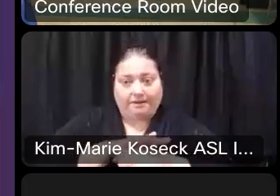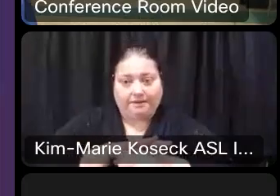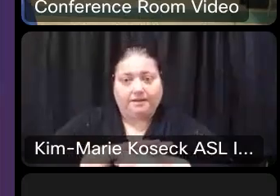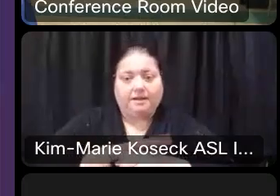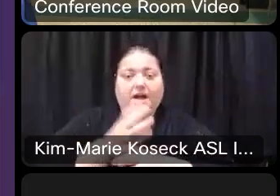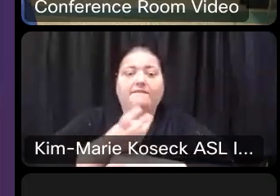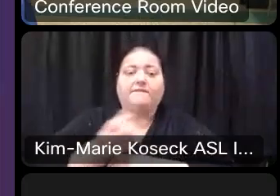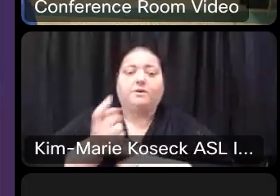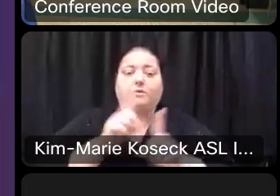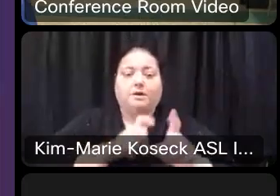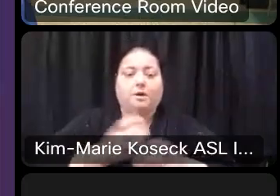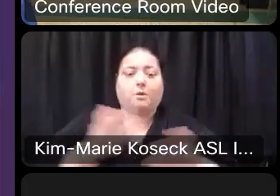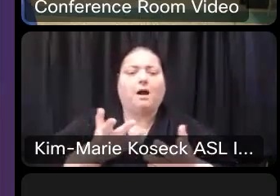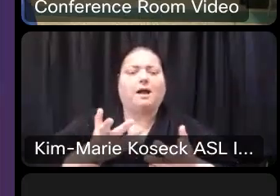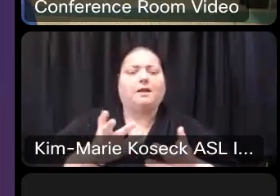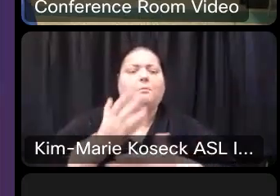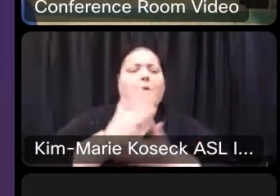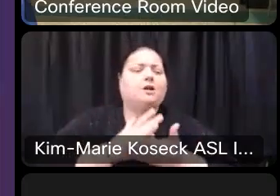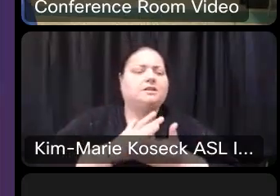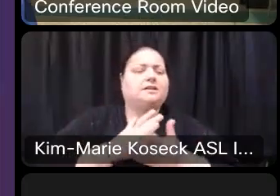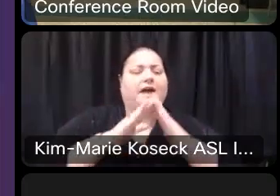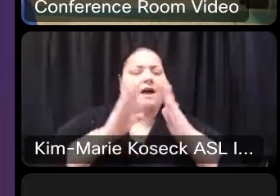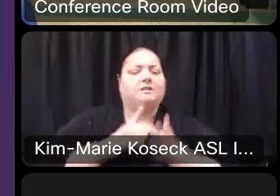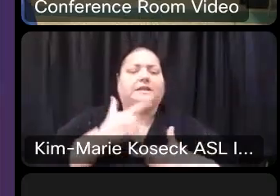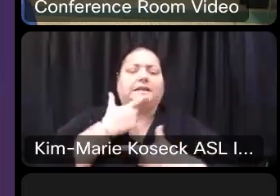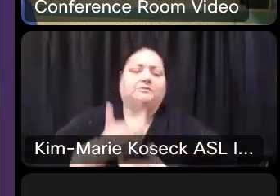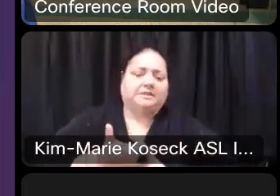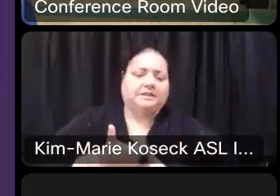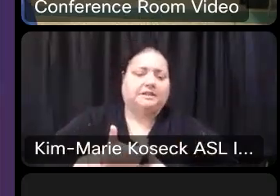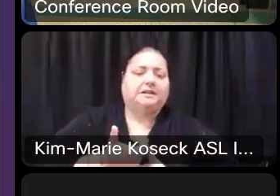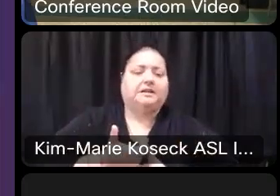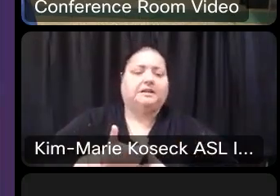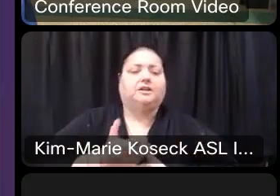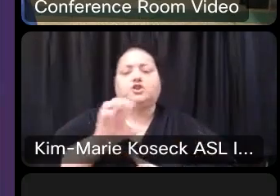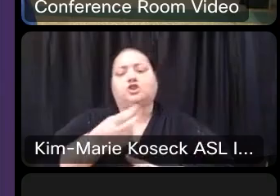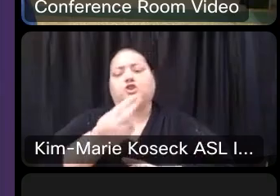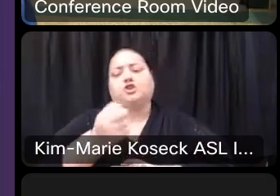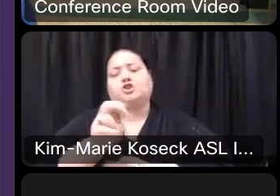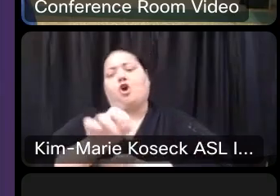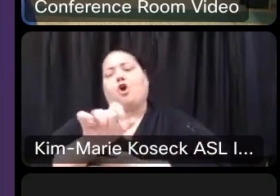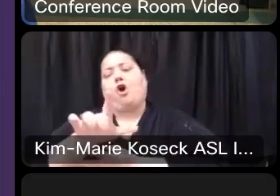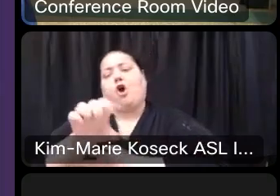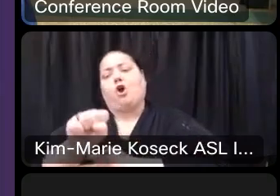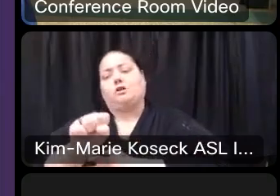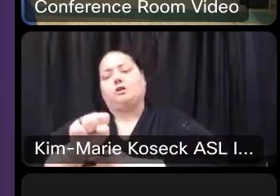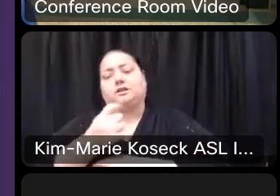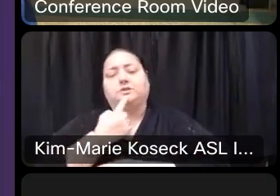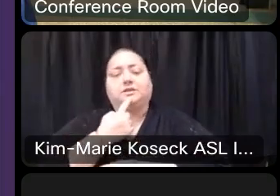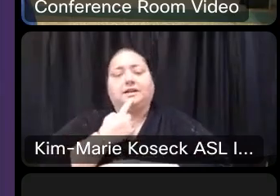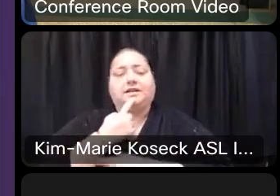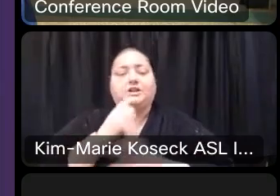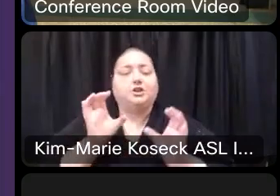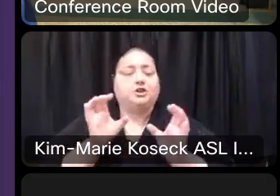couple questions here. What aspects of housing are you interested in? Charles, I know earlier you sort of brought up the